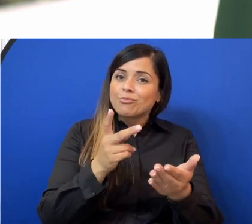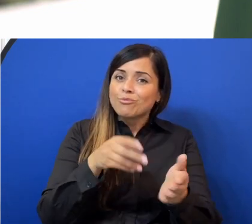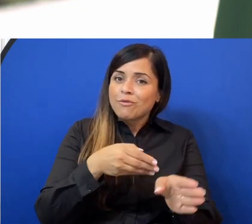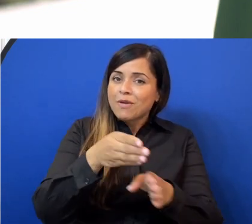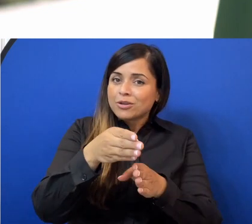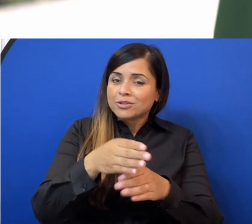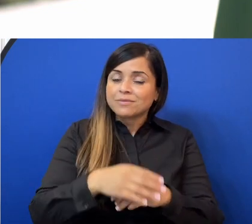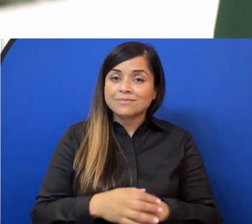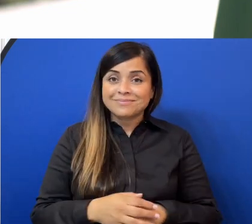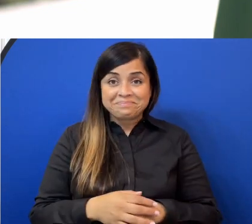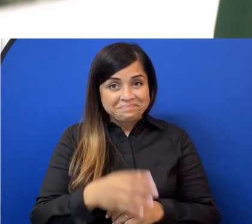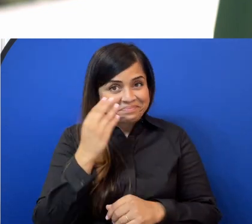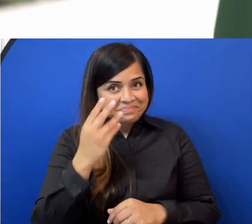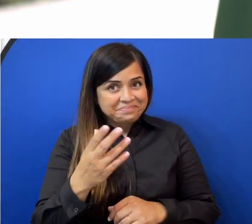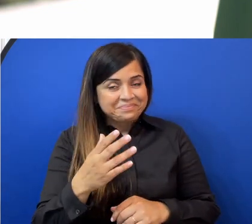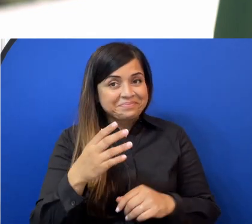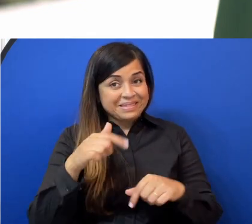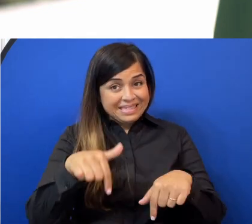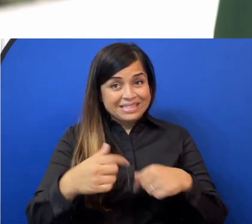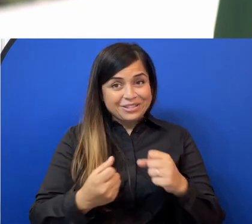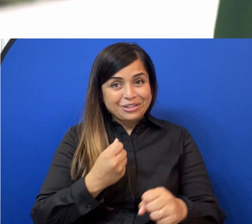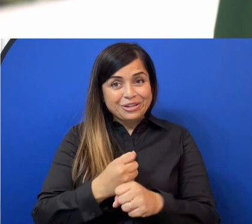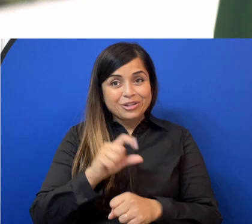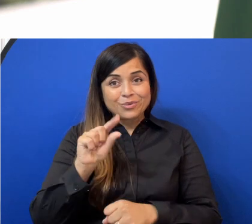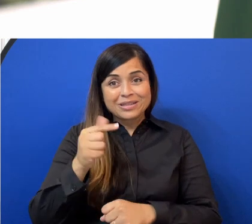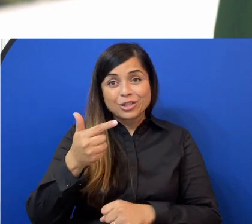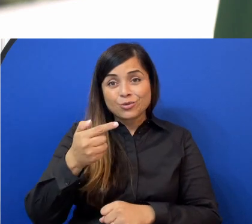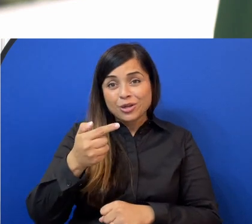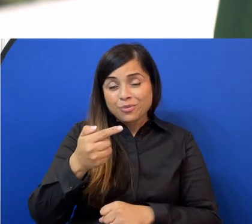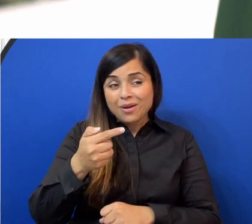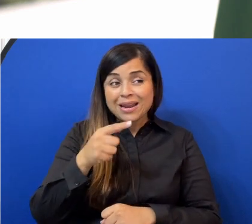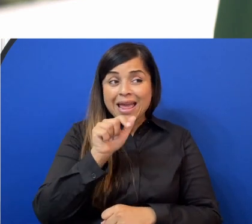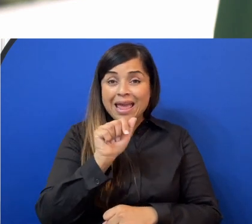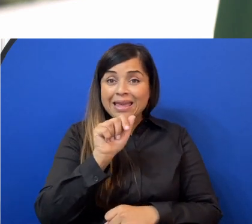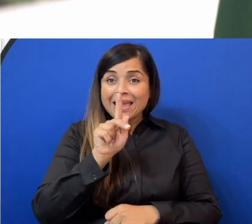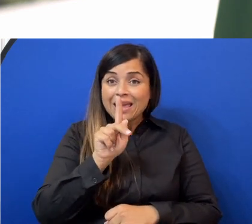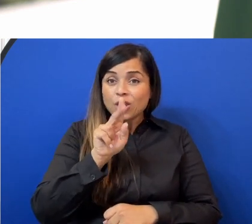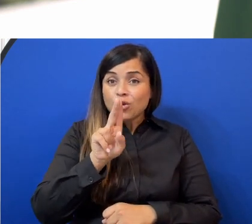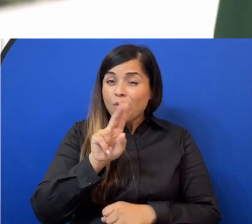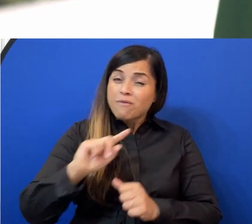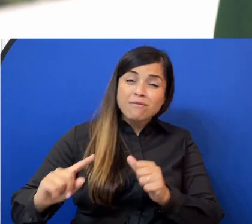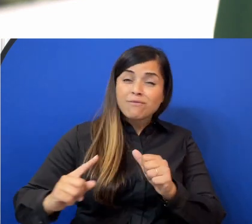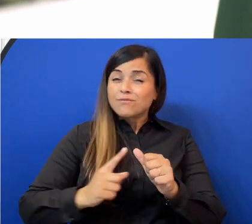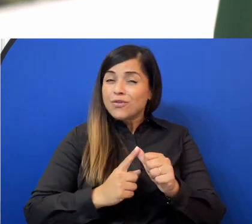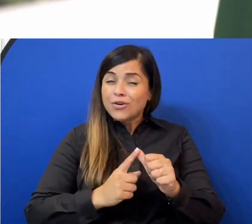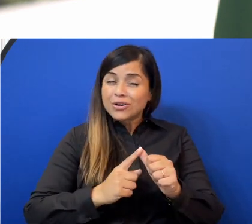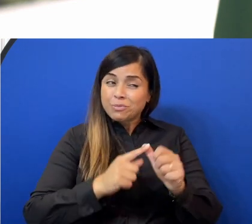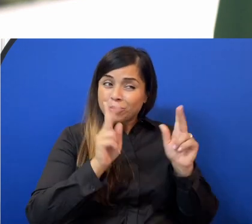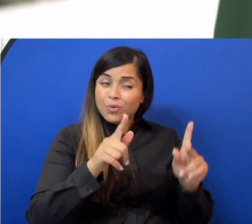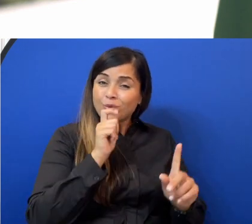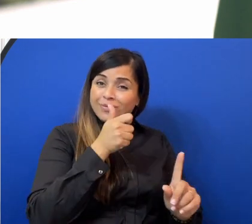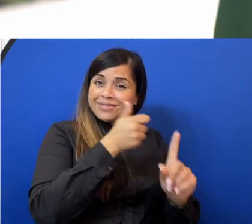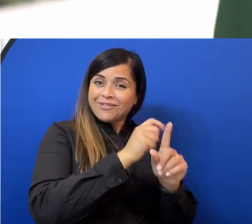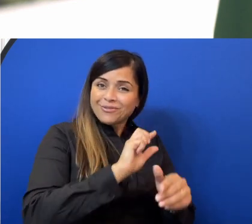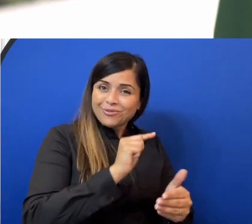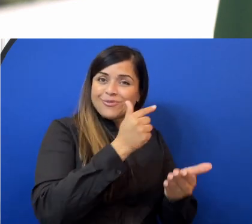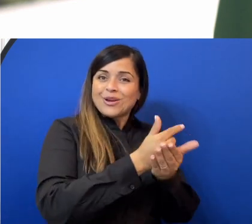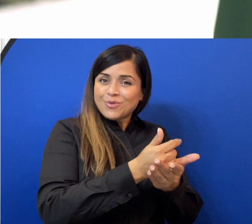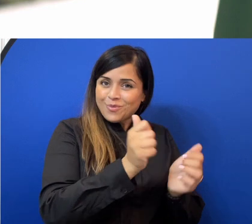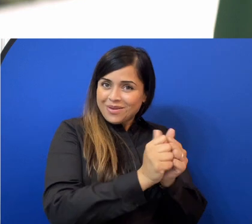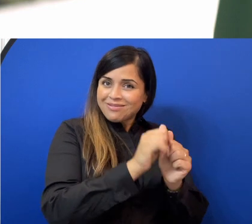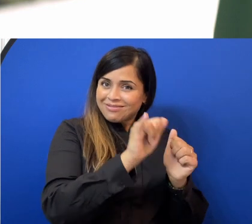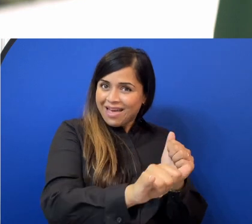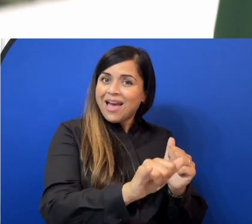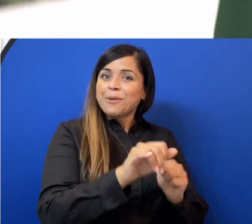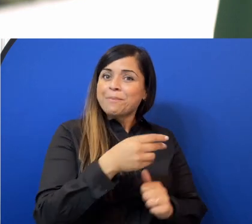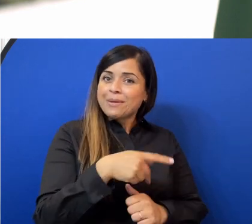the first PhD graduate from the AKU in this profession. So on this special occasion, it is a great pleasure